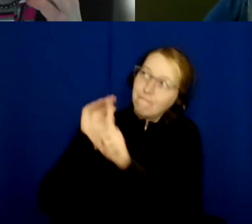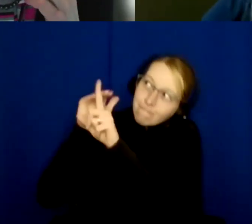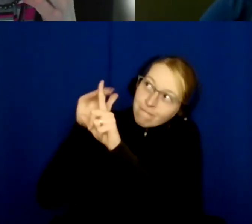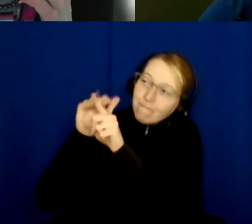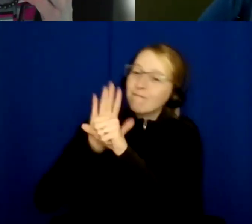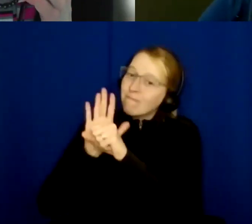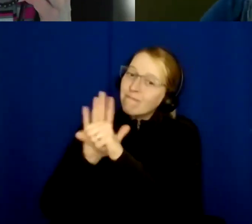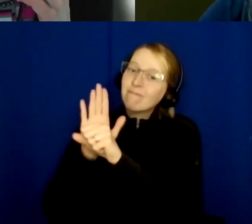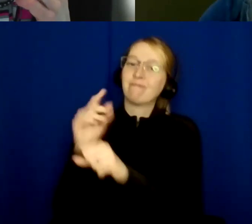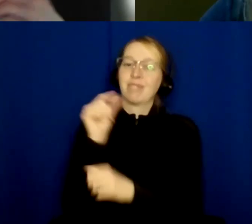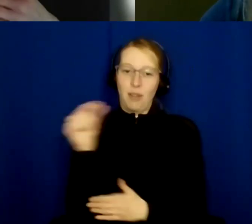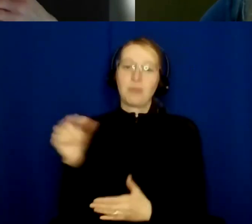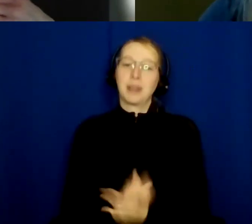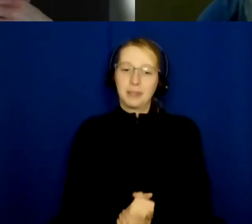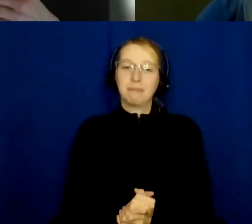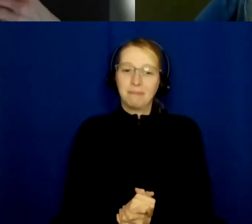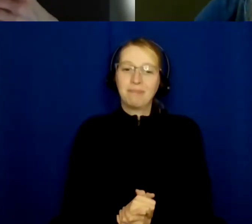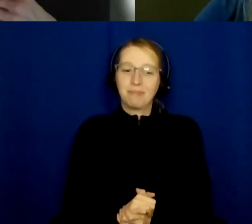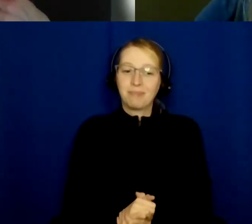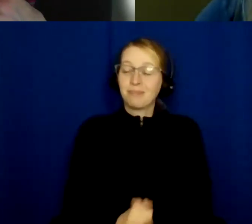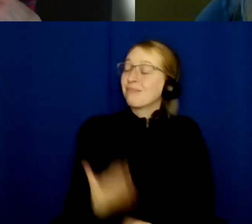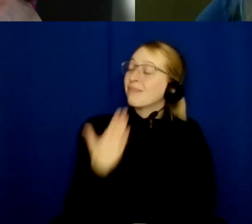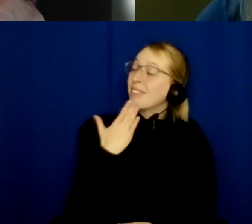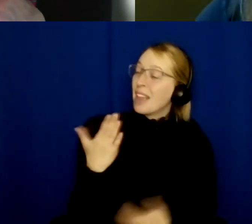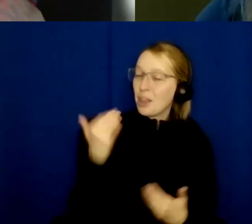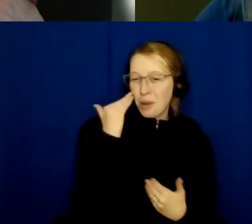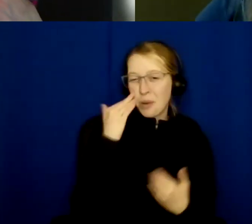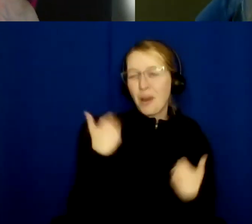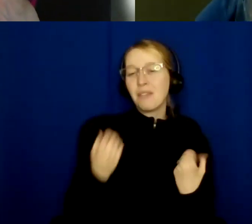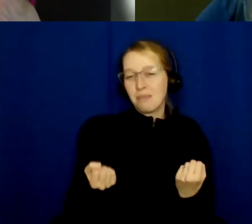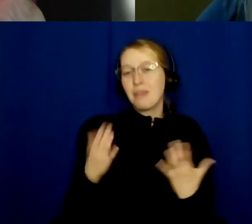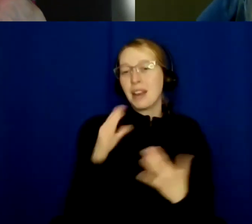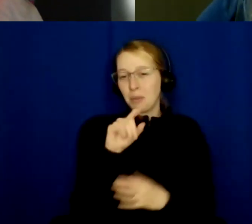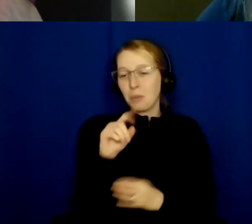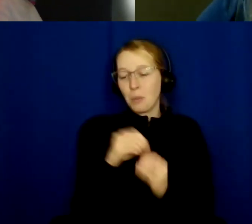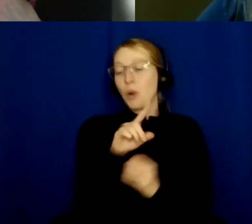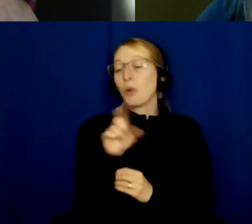Thank you so much, Rebecca. I know there's a lot of more questions for you. We'll save them